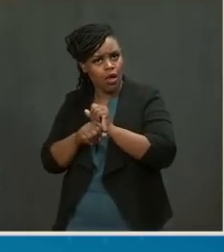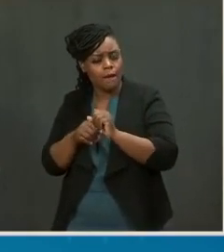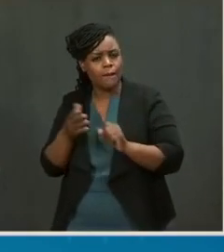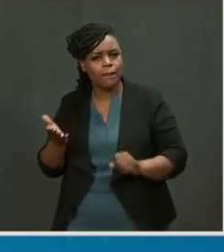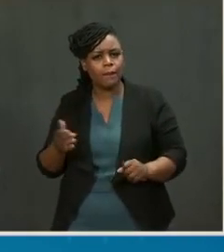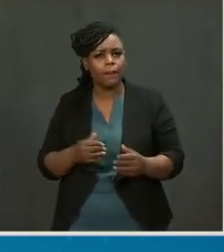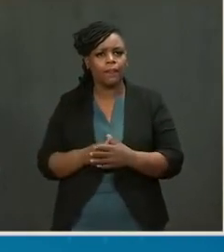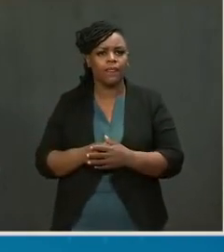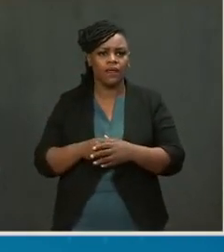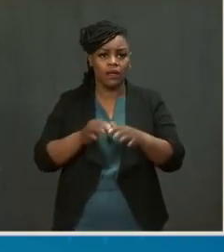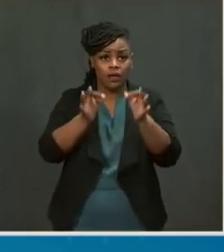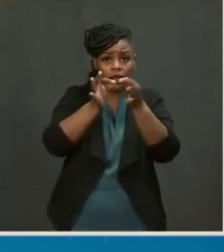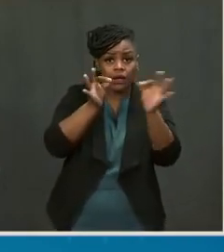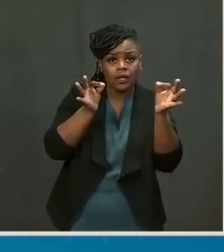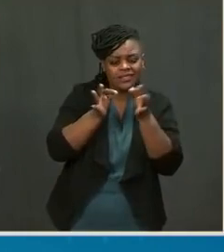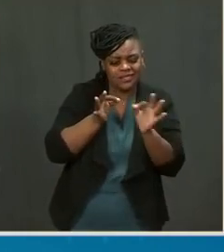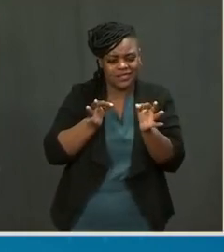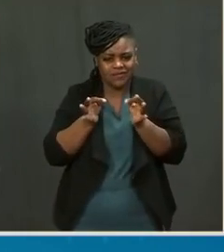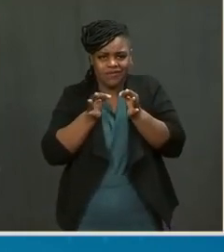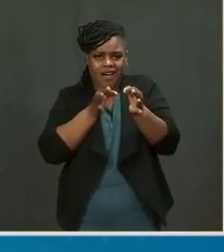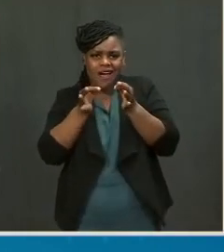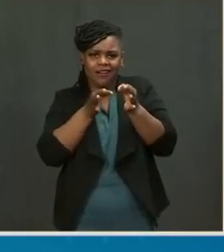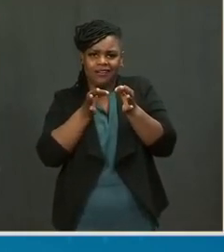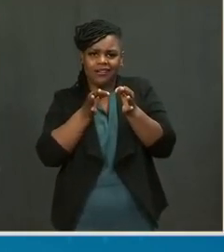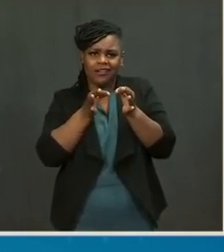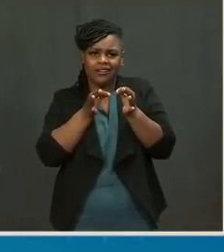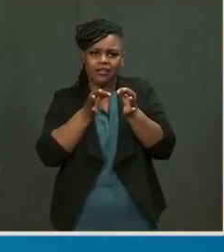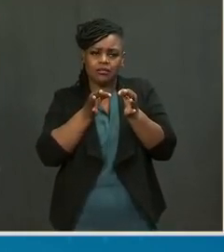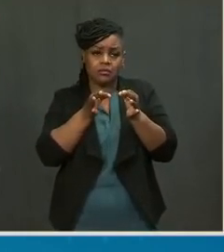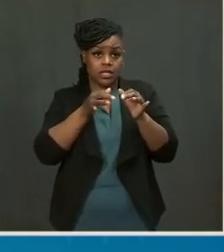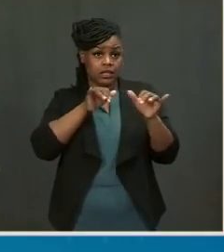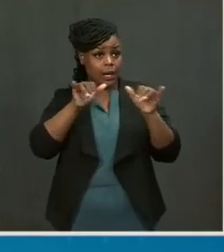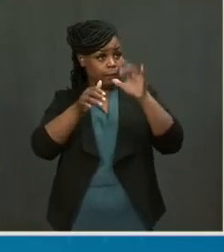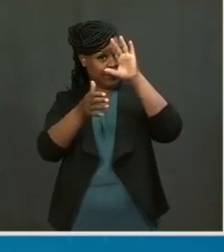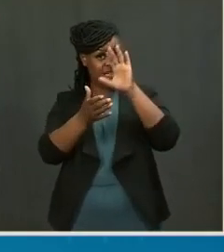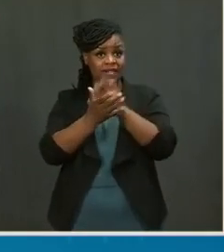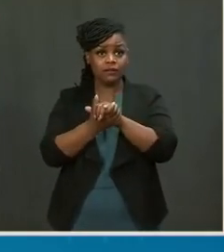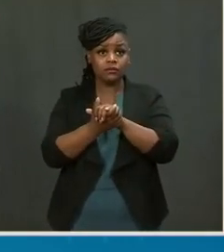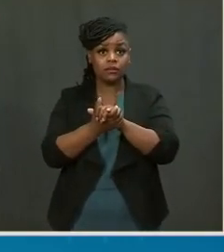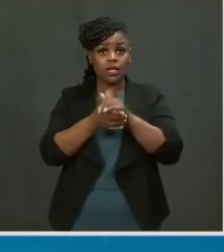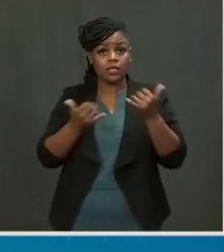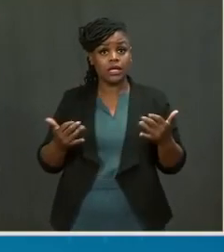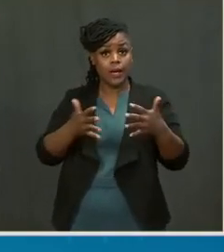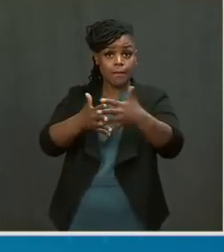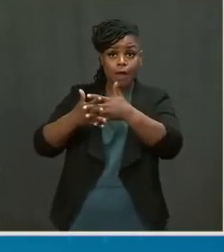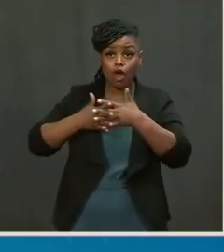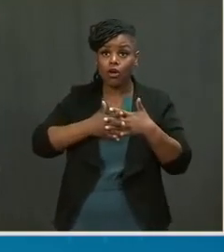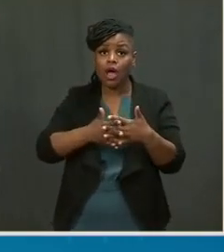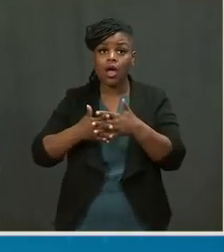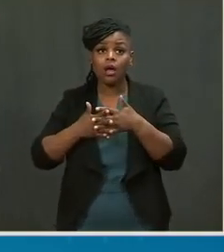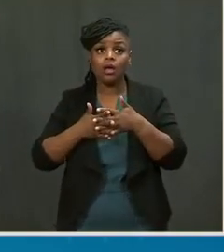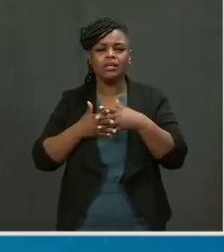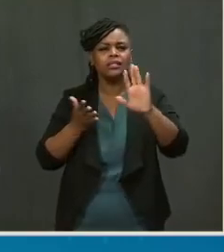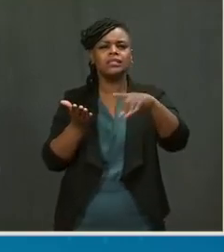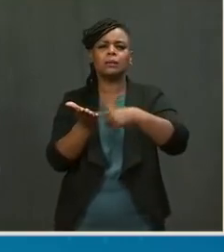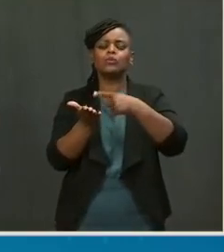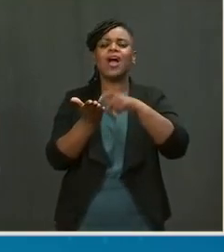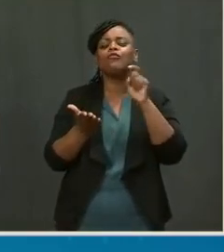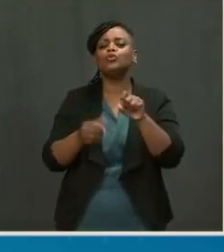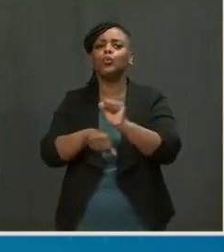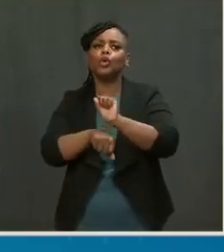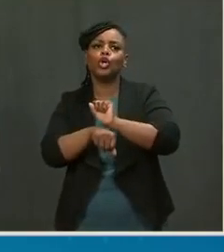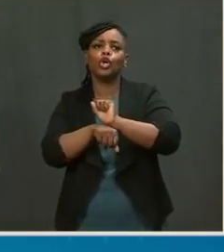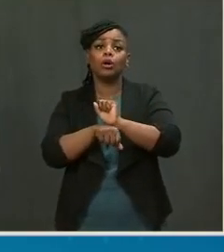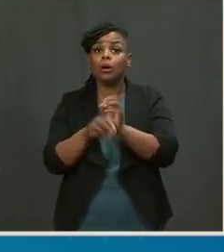defined based on, I think, our collective belief that in America, no one should have to work more than one job to be able to perform